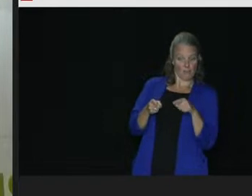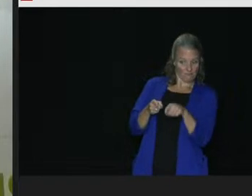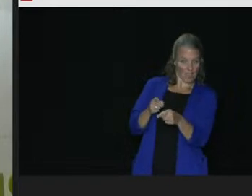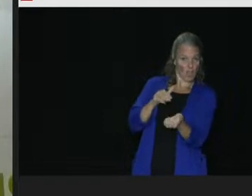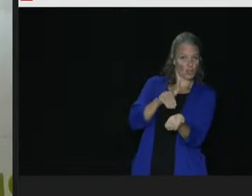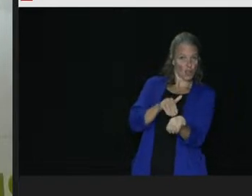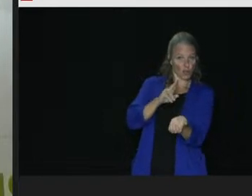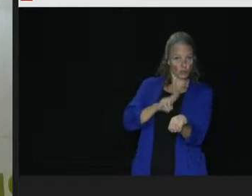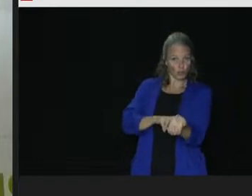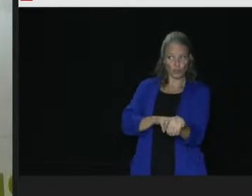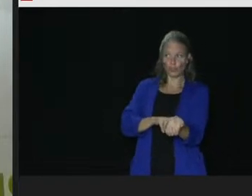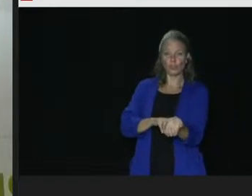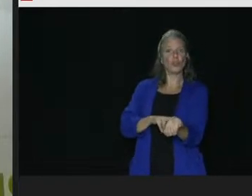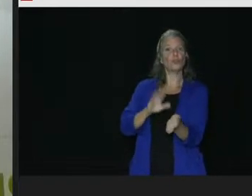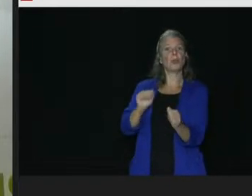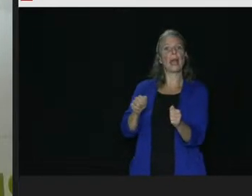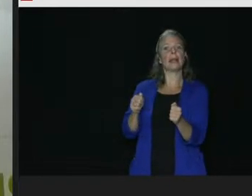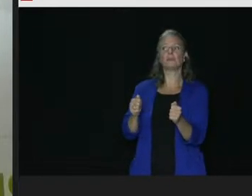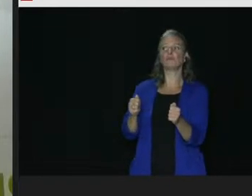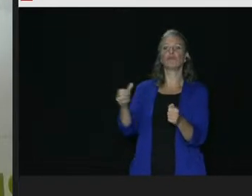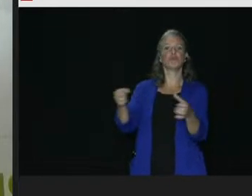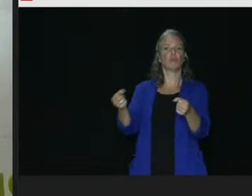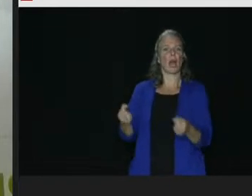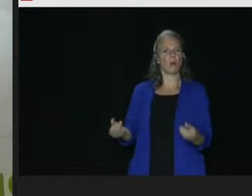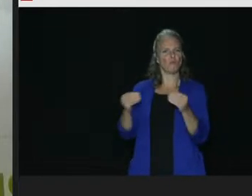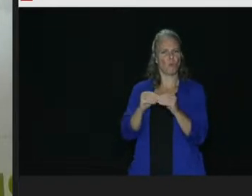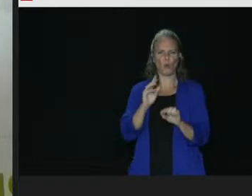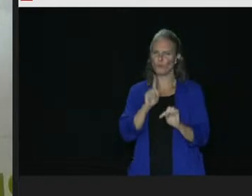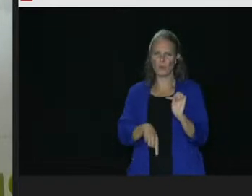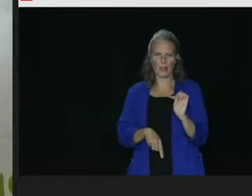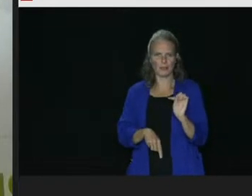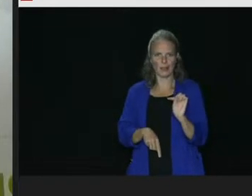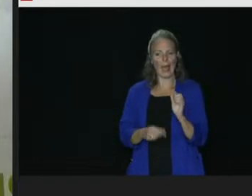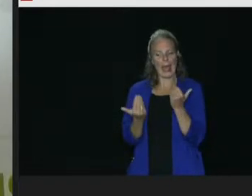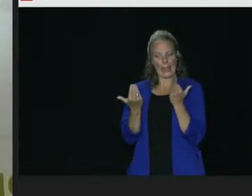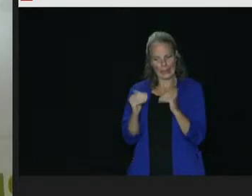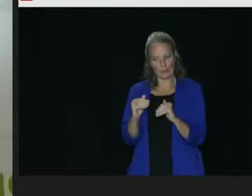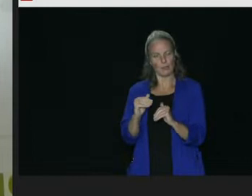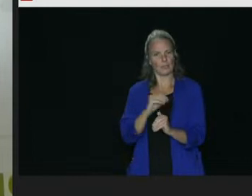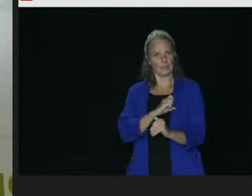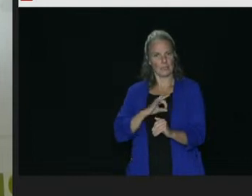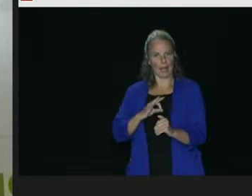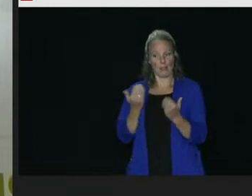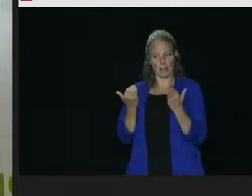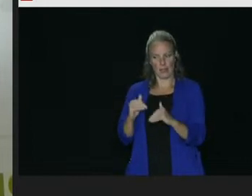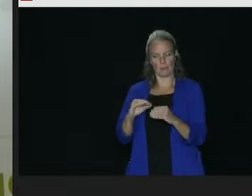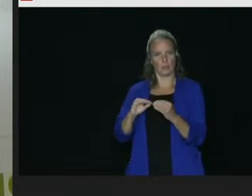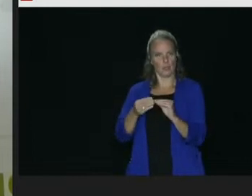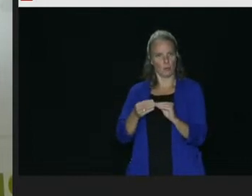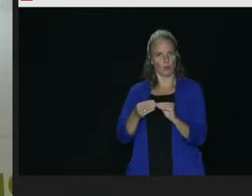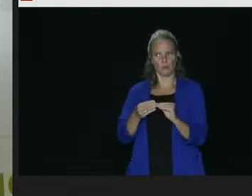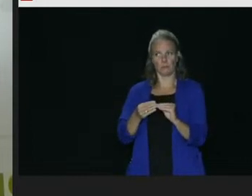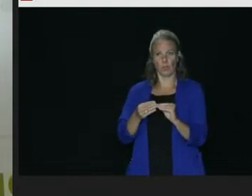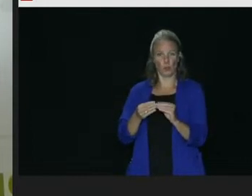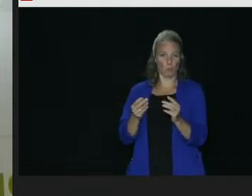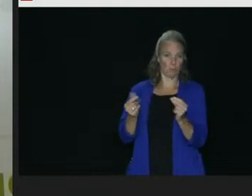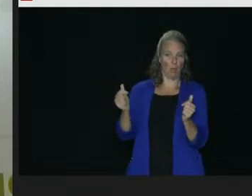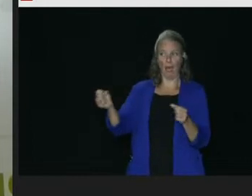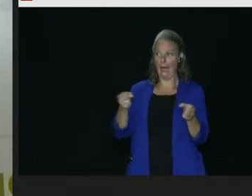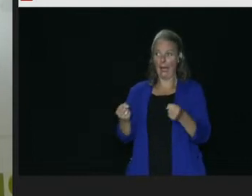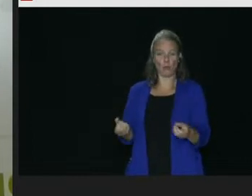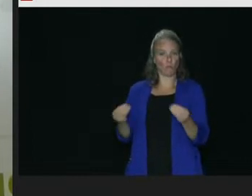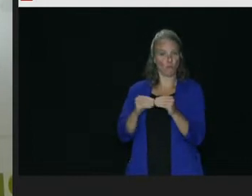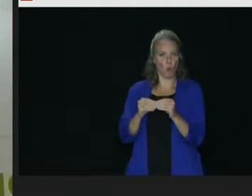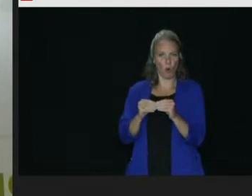resource in such a rapid space of time. So I would urge all provinces and